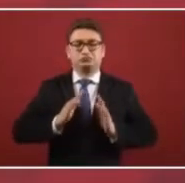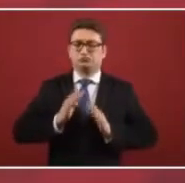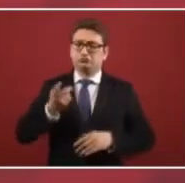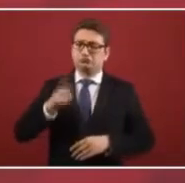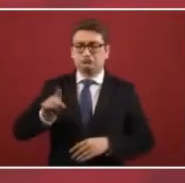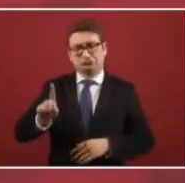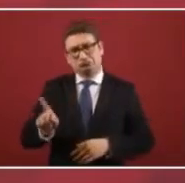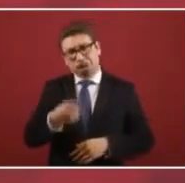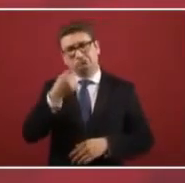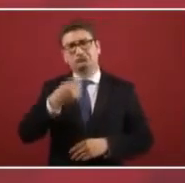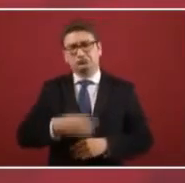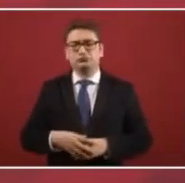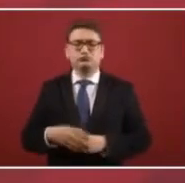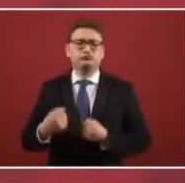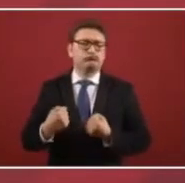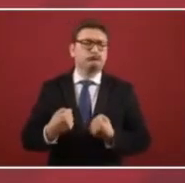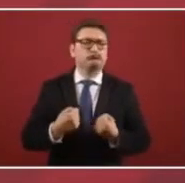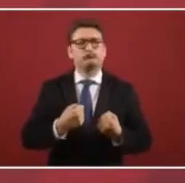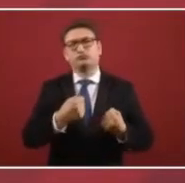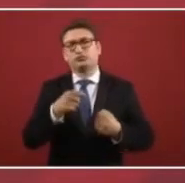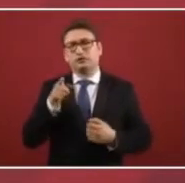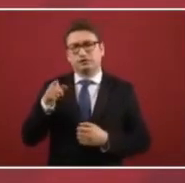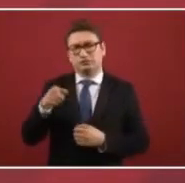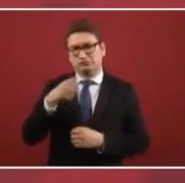they were going to their commission